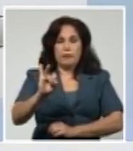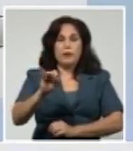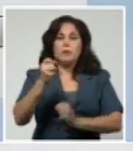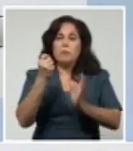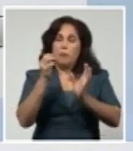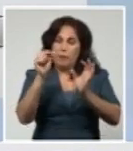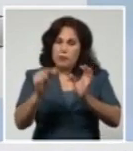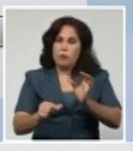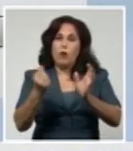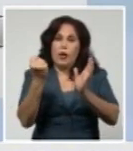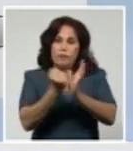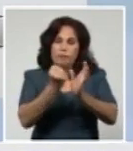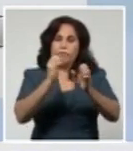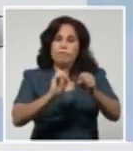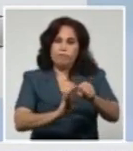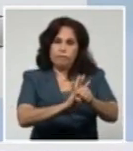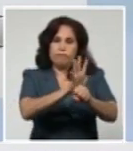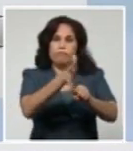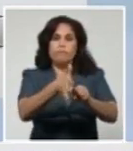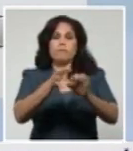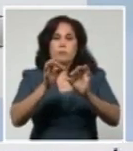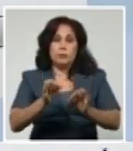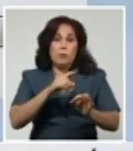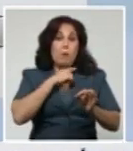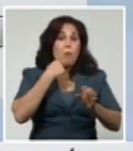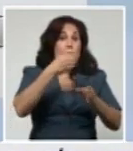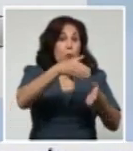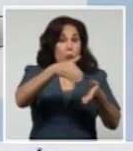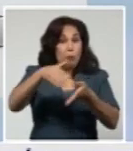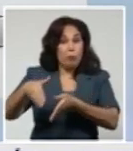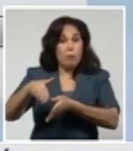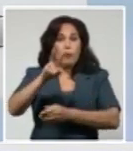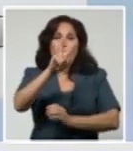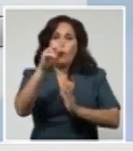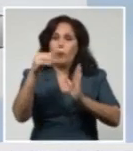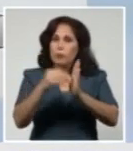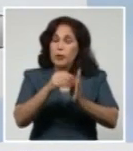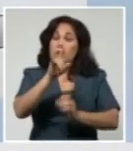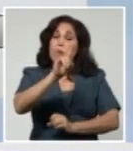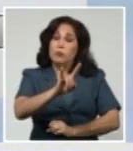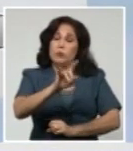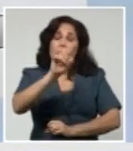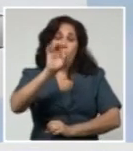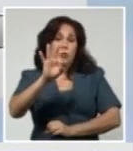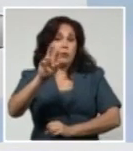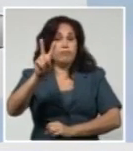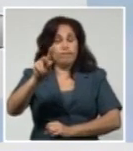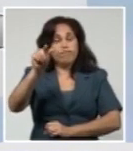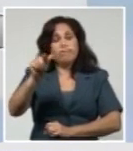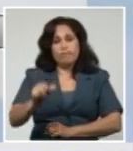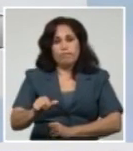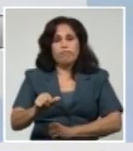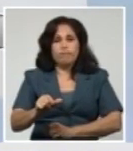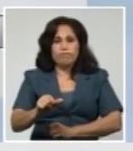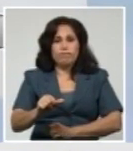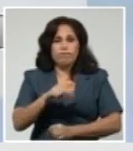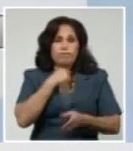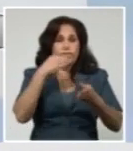2,982 people died of COVID-19 in the region yesterday, for a death toll in the Americas